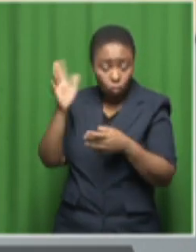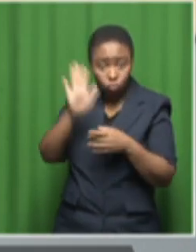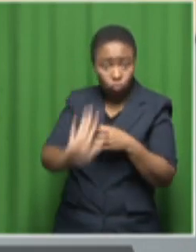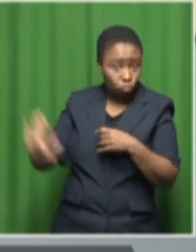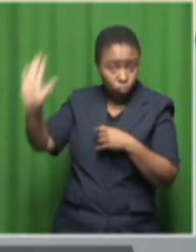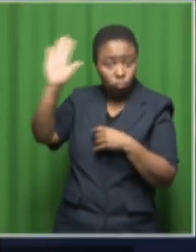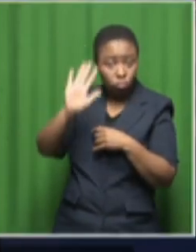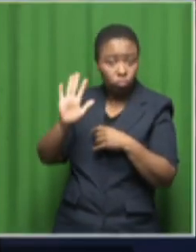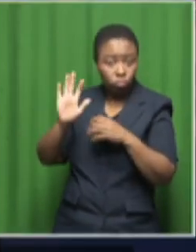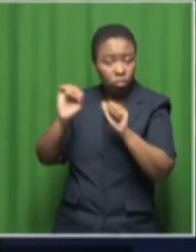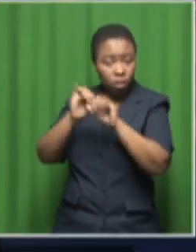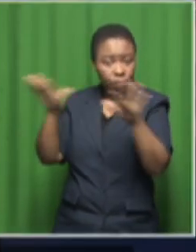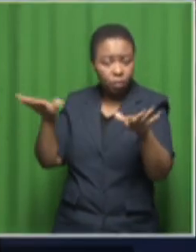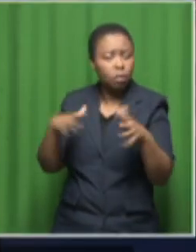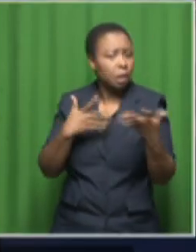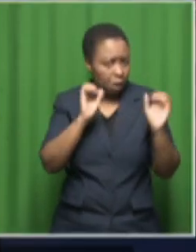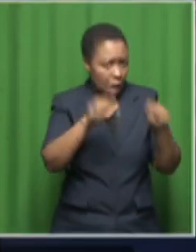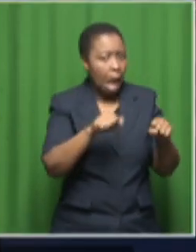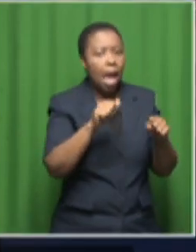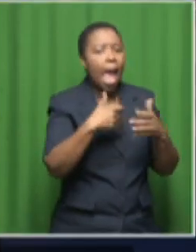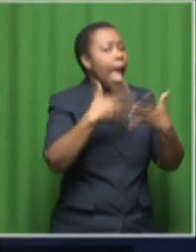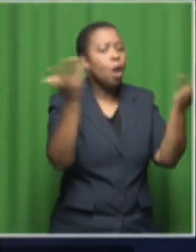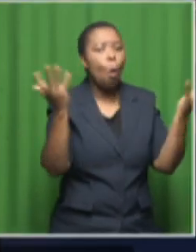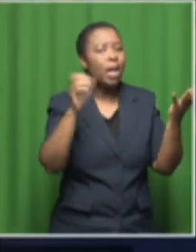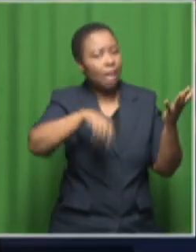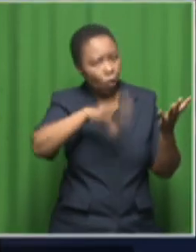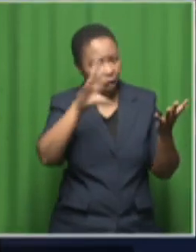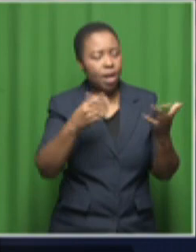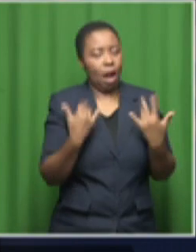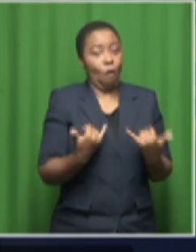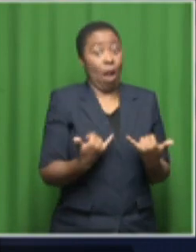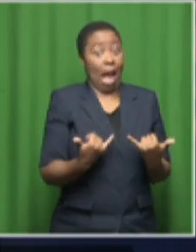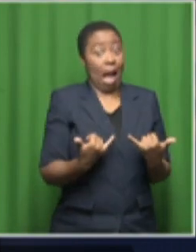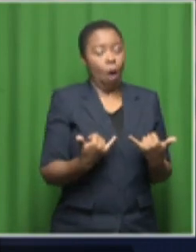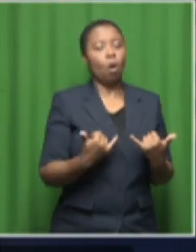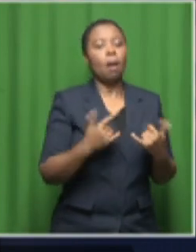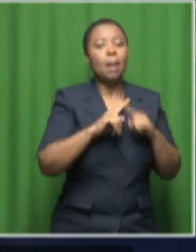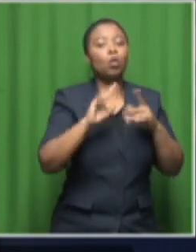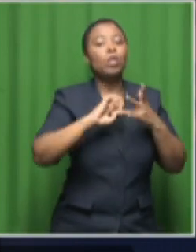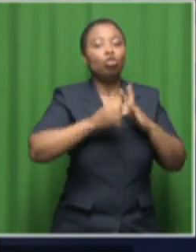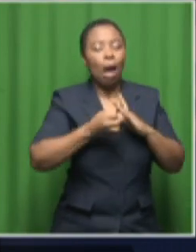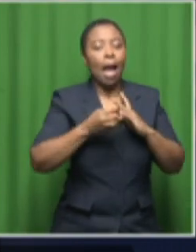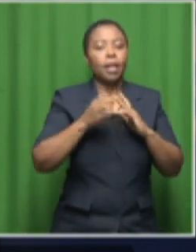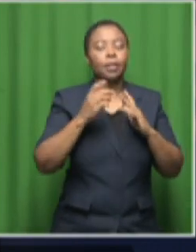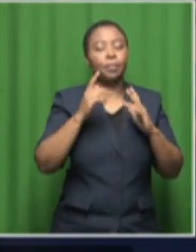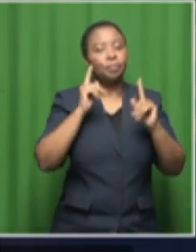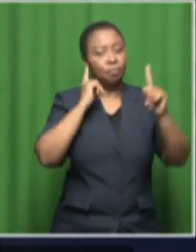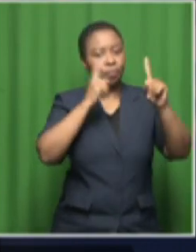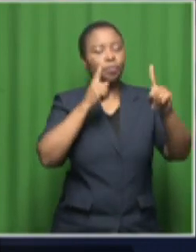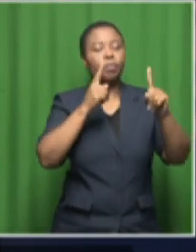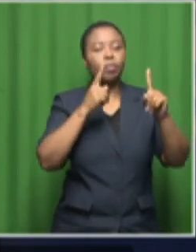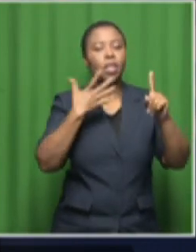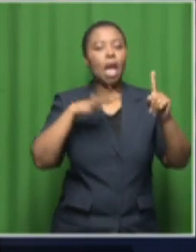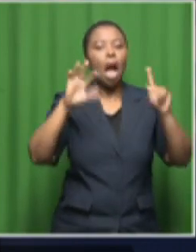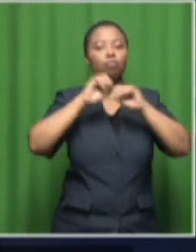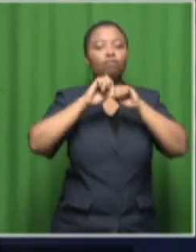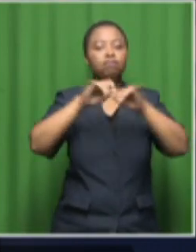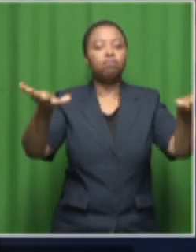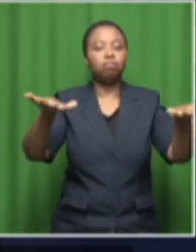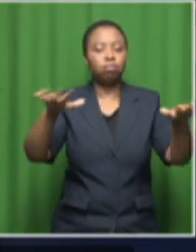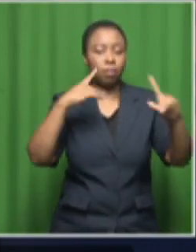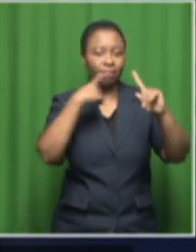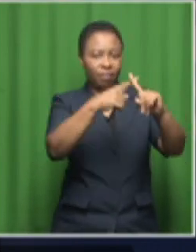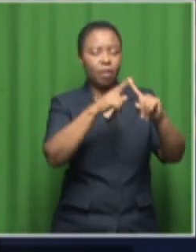the board? Yeah, so you can download it anywhere in South Africa at the moment. Of course, we're trying to be intentional in how we roll it out. We